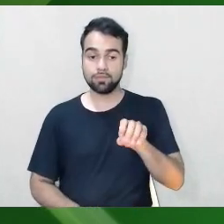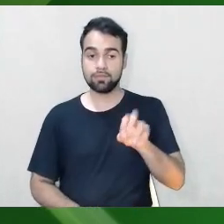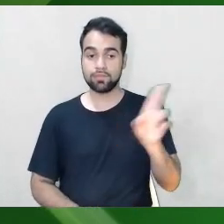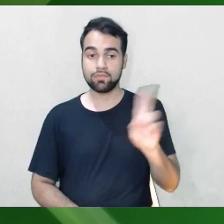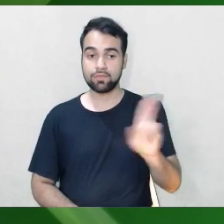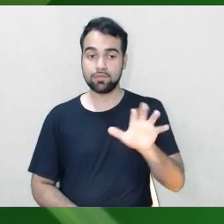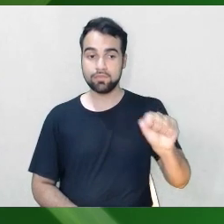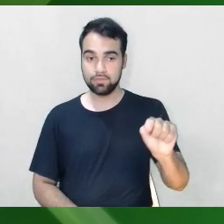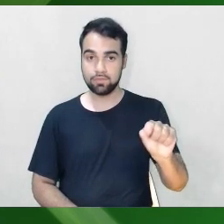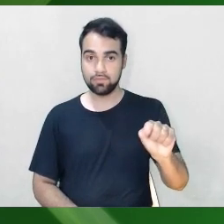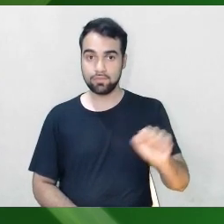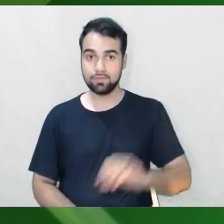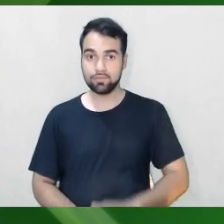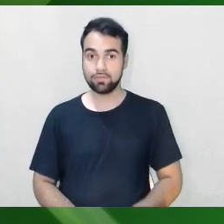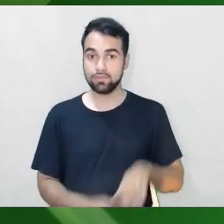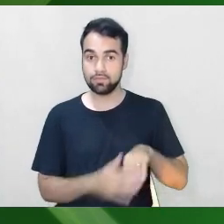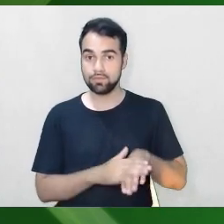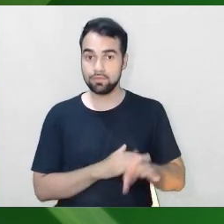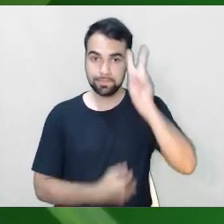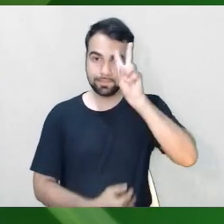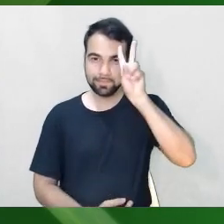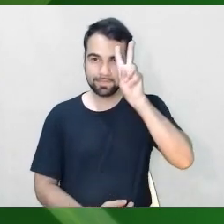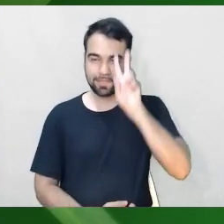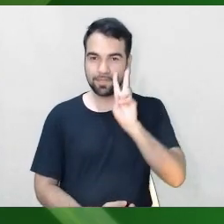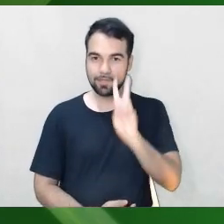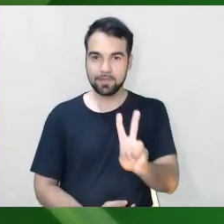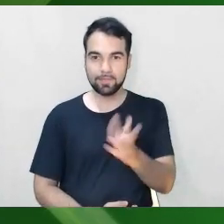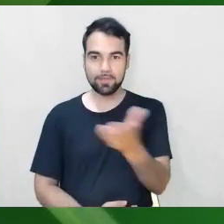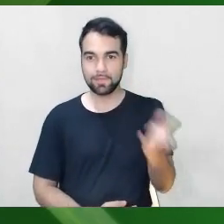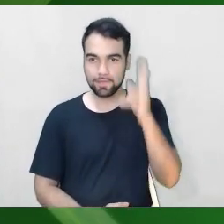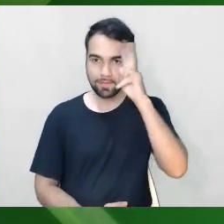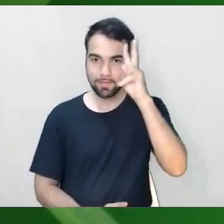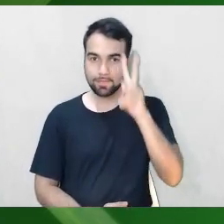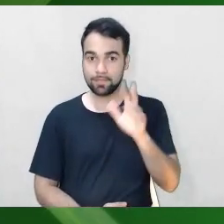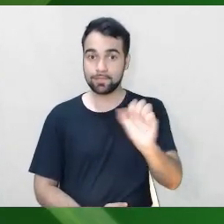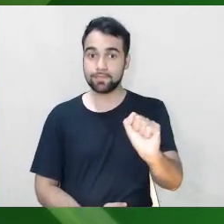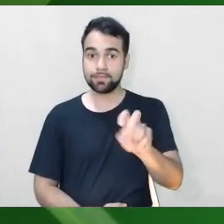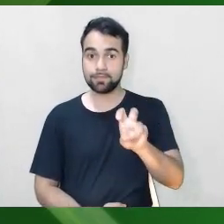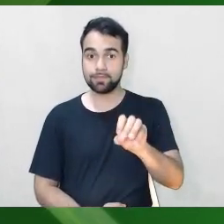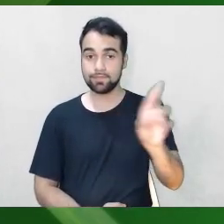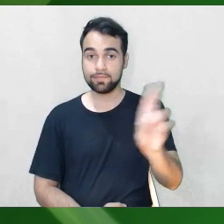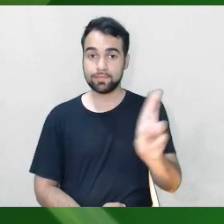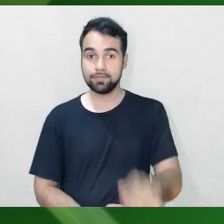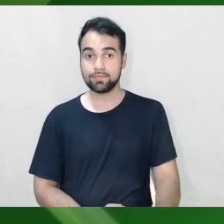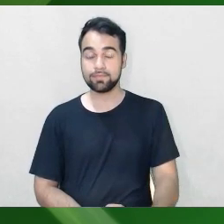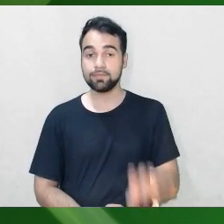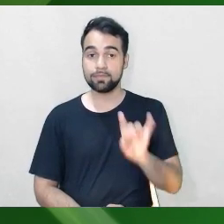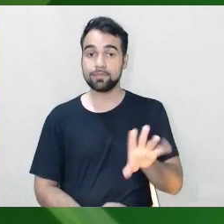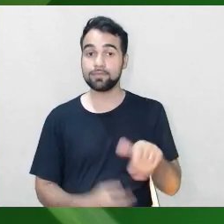50 real in the ATM. Yeah, I thought about that. And then he would take the 50 real, and